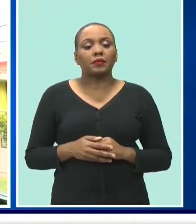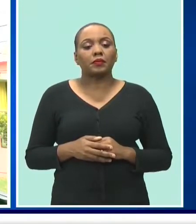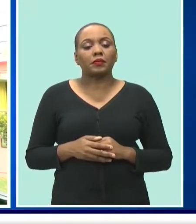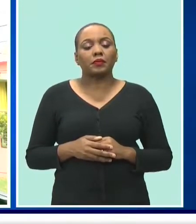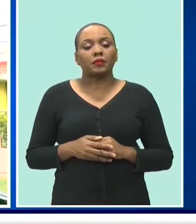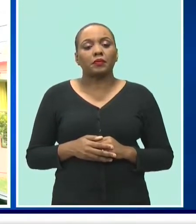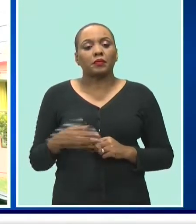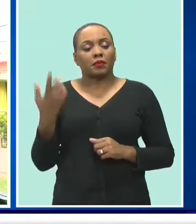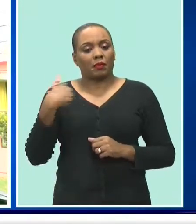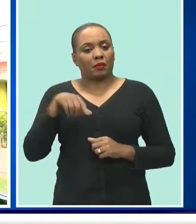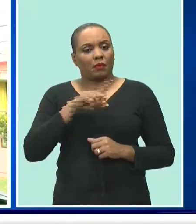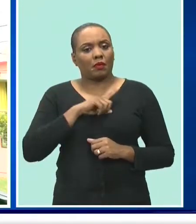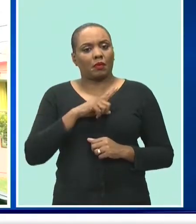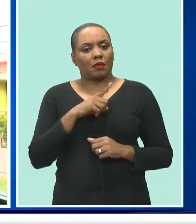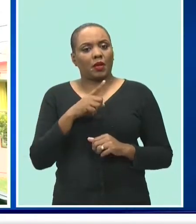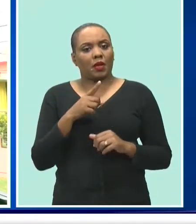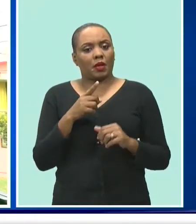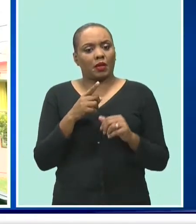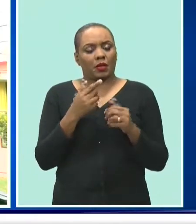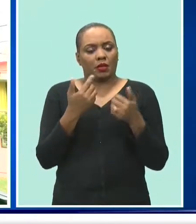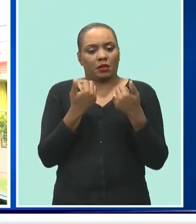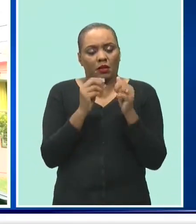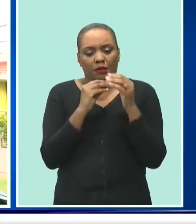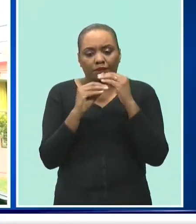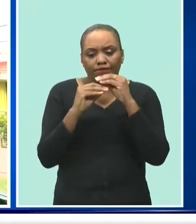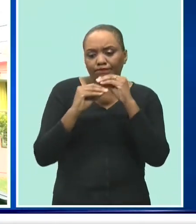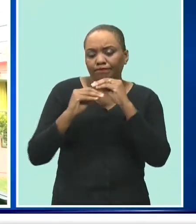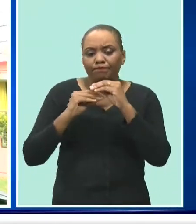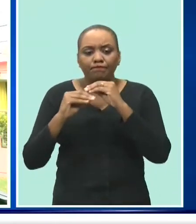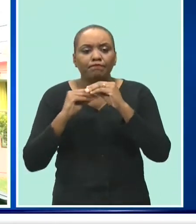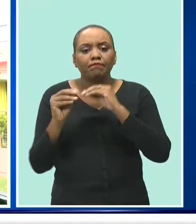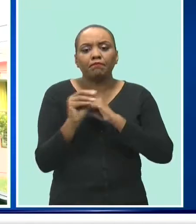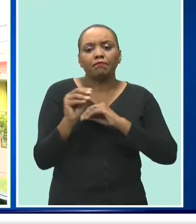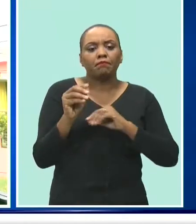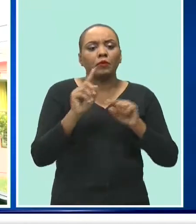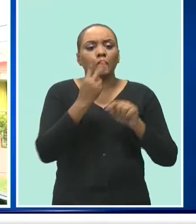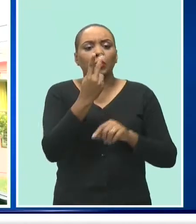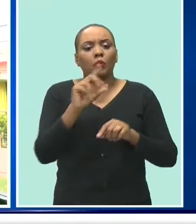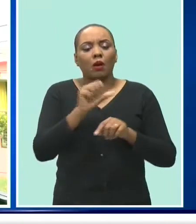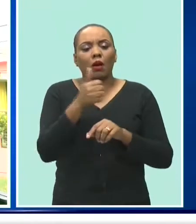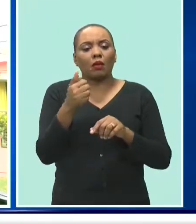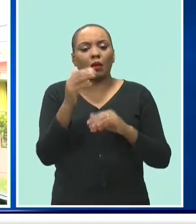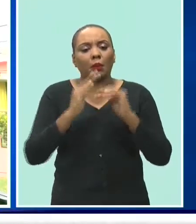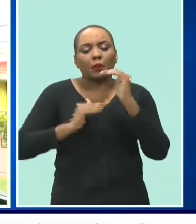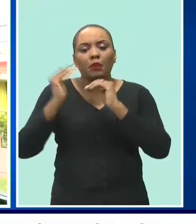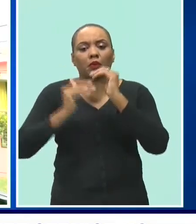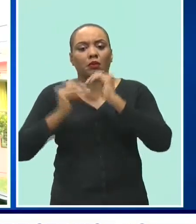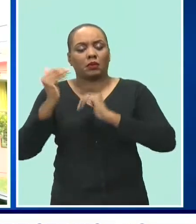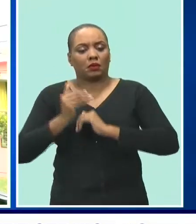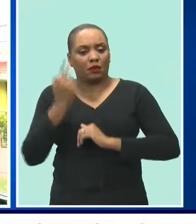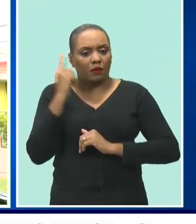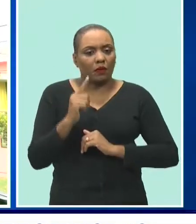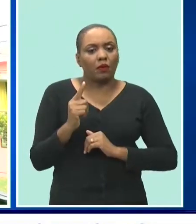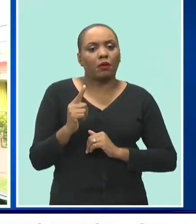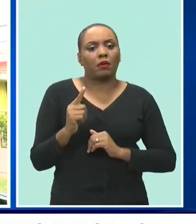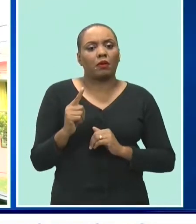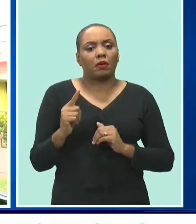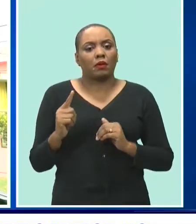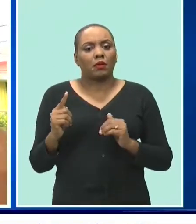retrofit a building in the same compound as the proposed new fire station in Prince